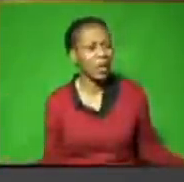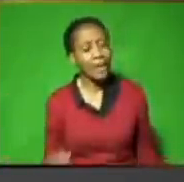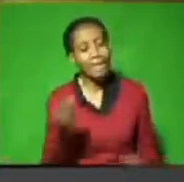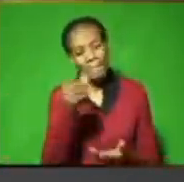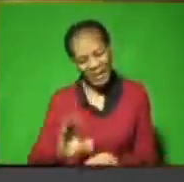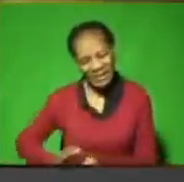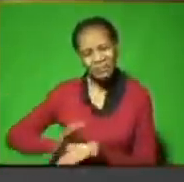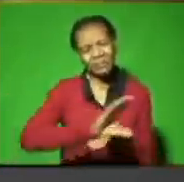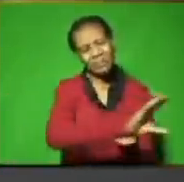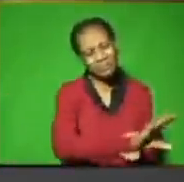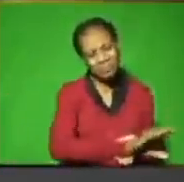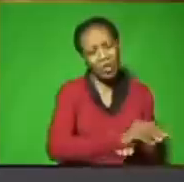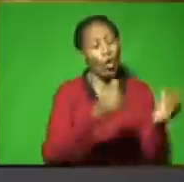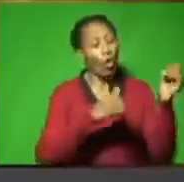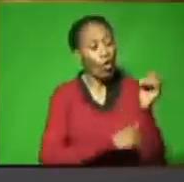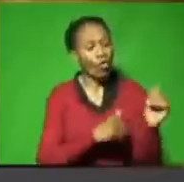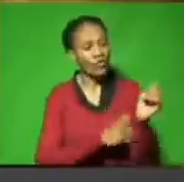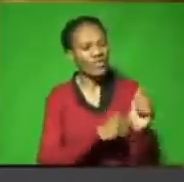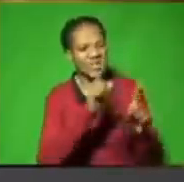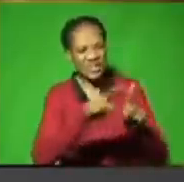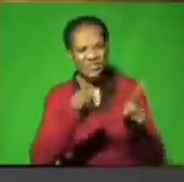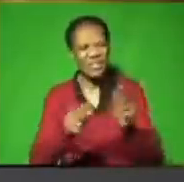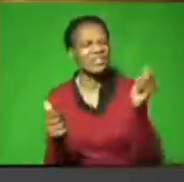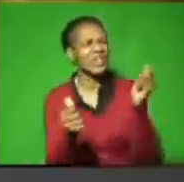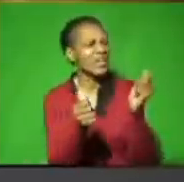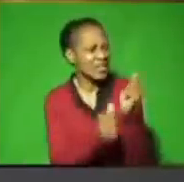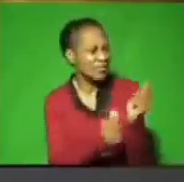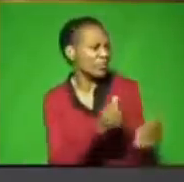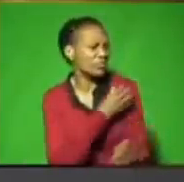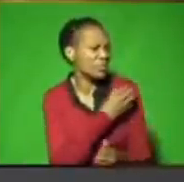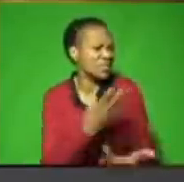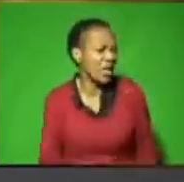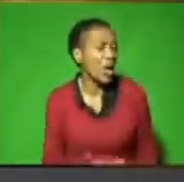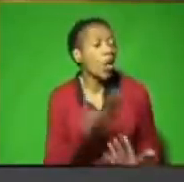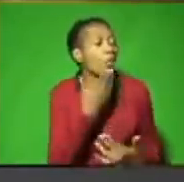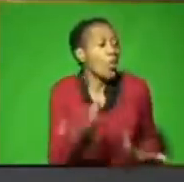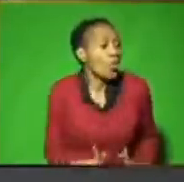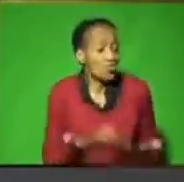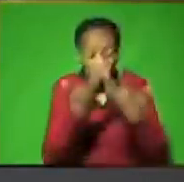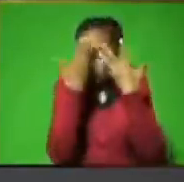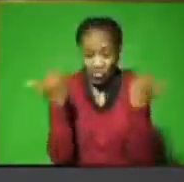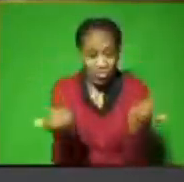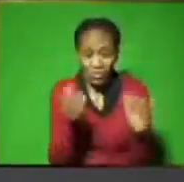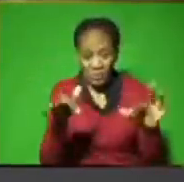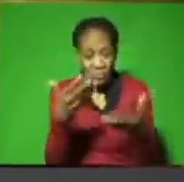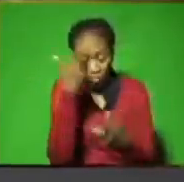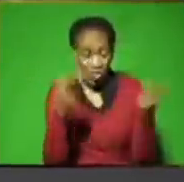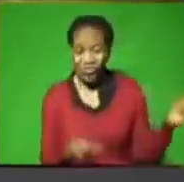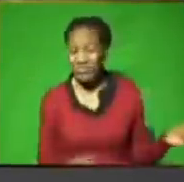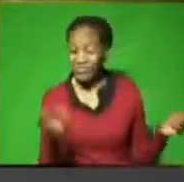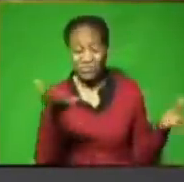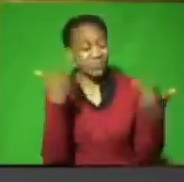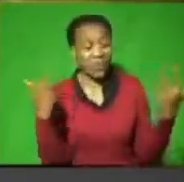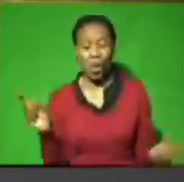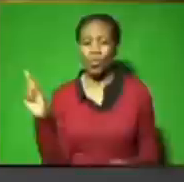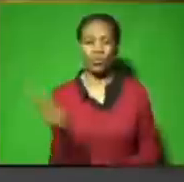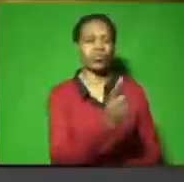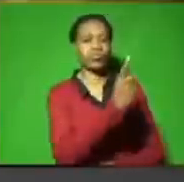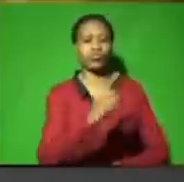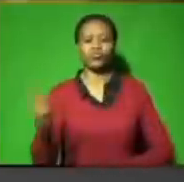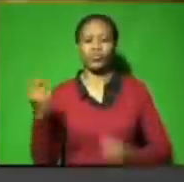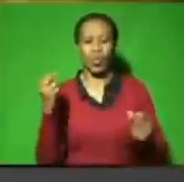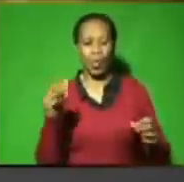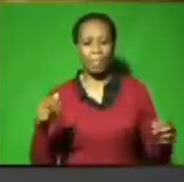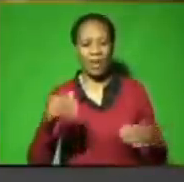of money in the offices of deputy ministers who are not even known by anyone. They walk around with